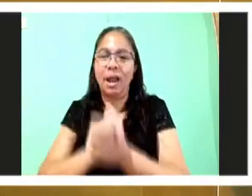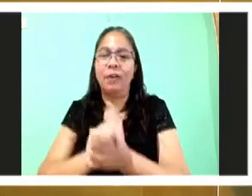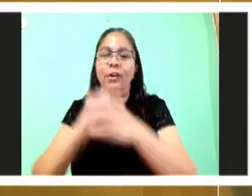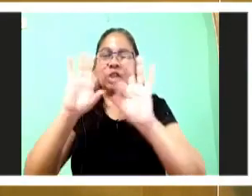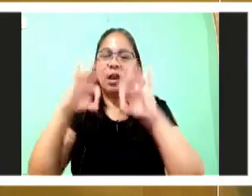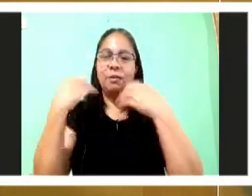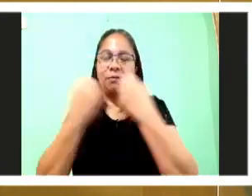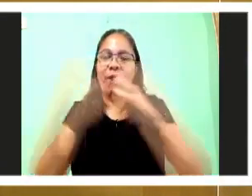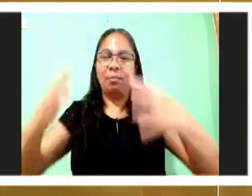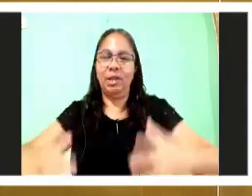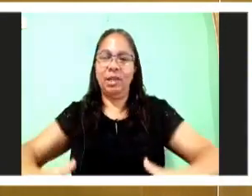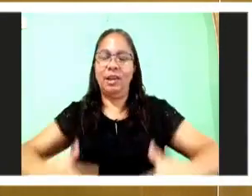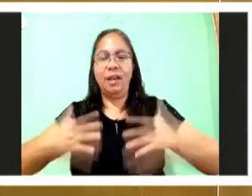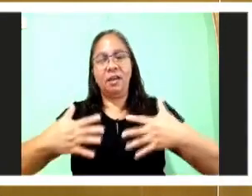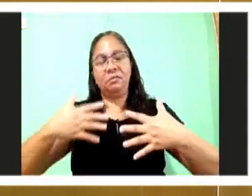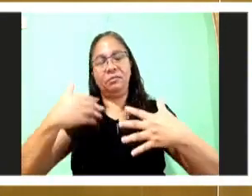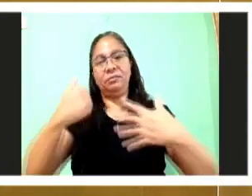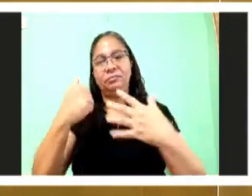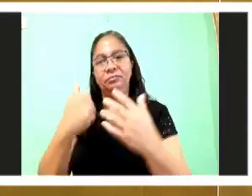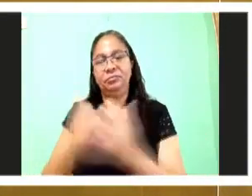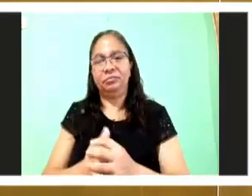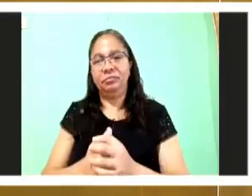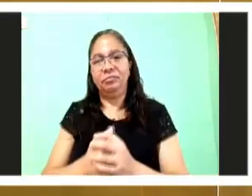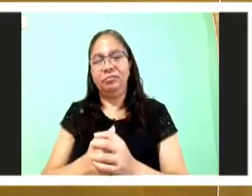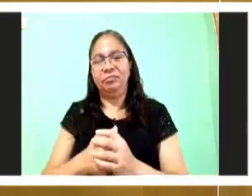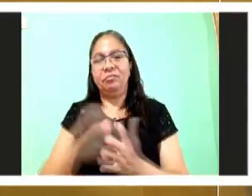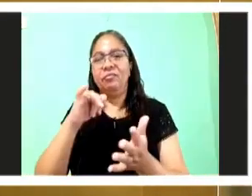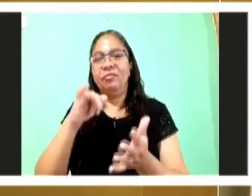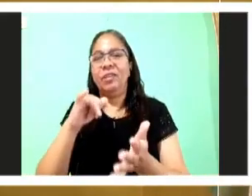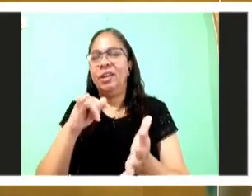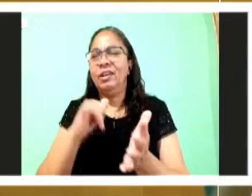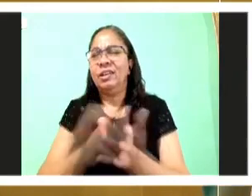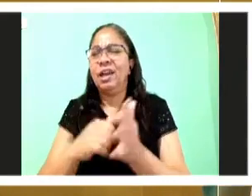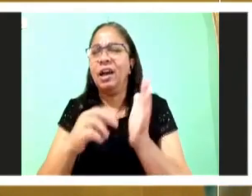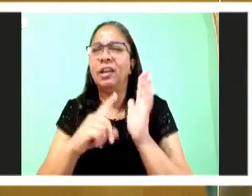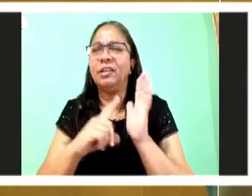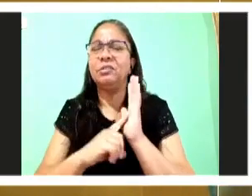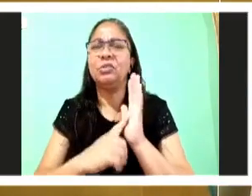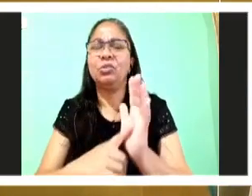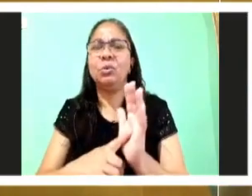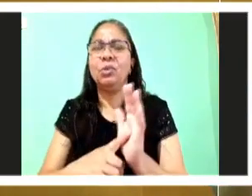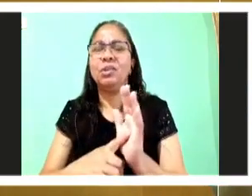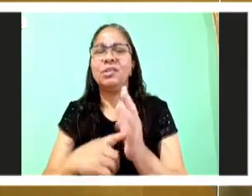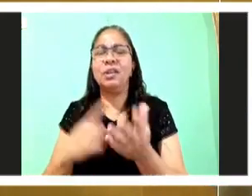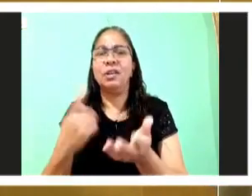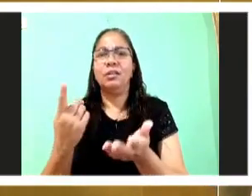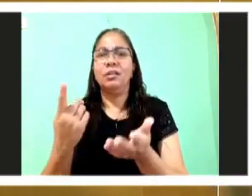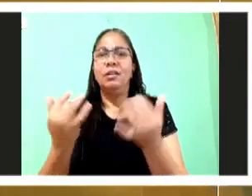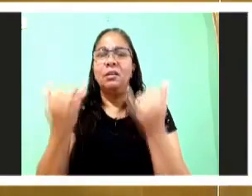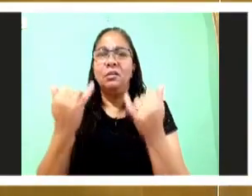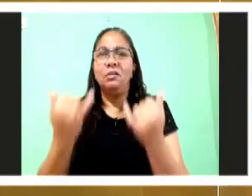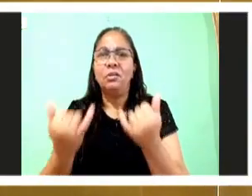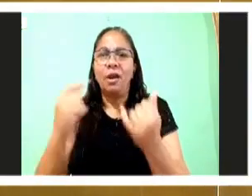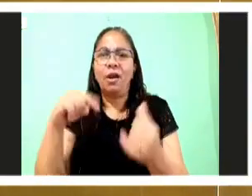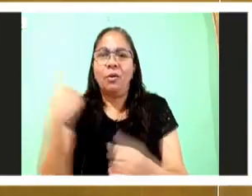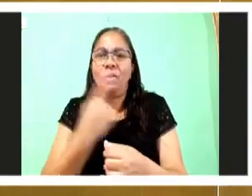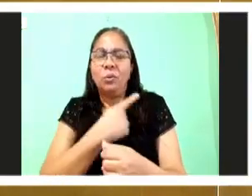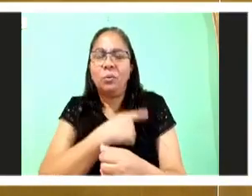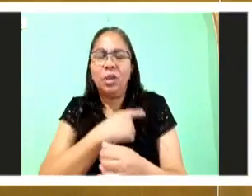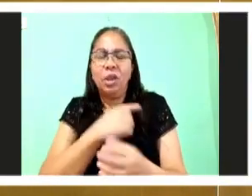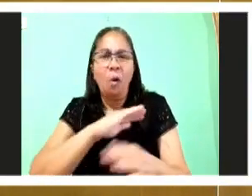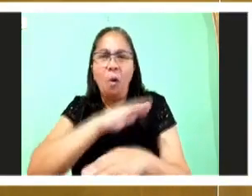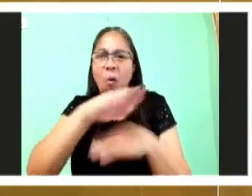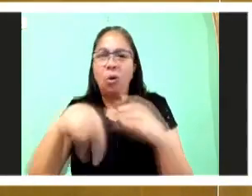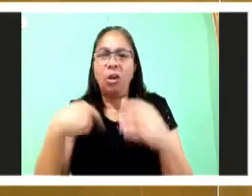And it's really a reflection of the hubris of our age where we all believe that we have to win.